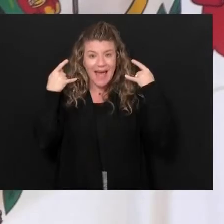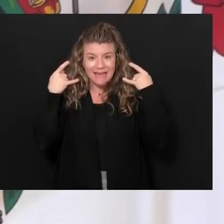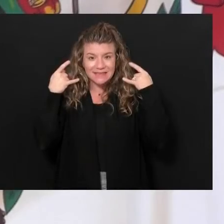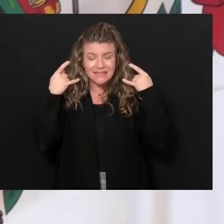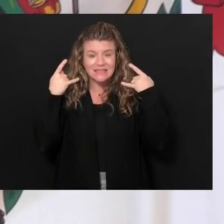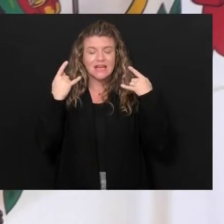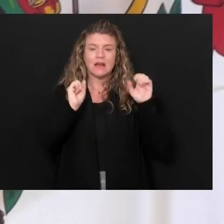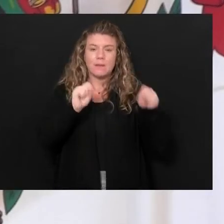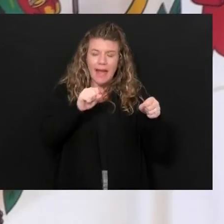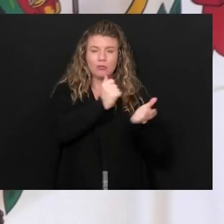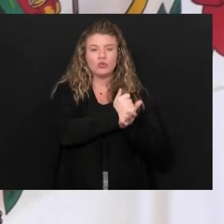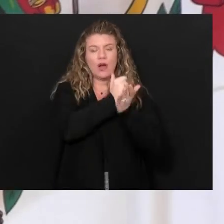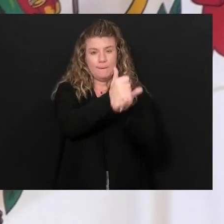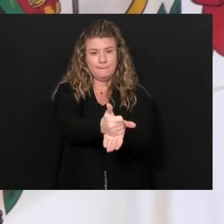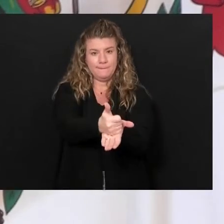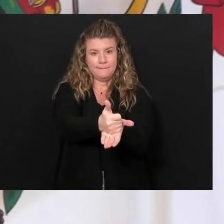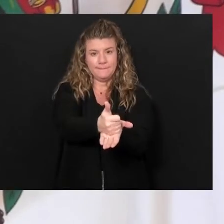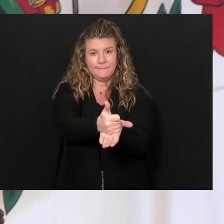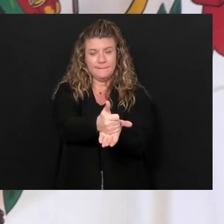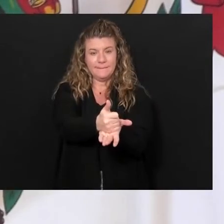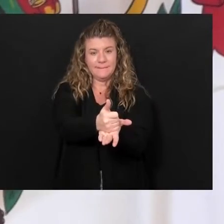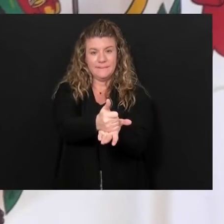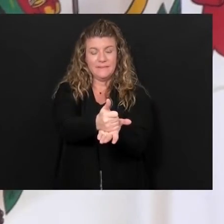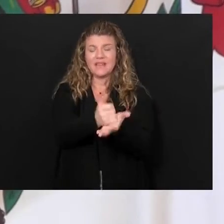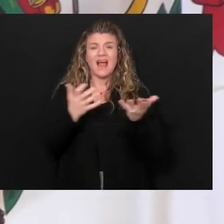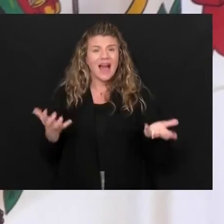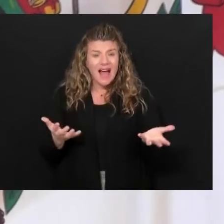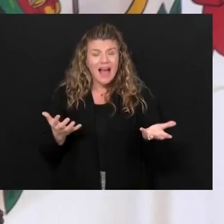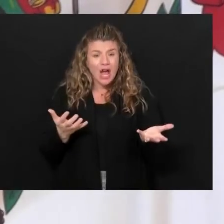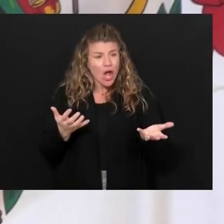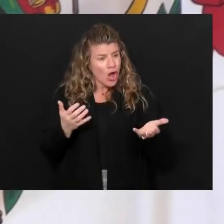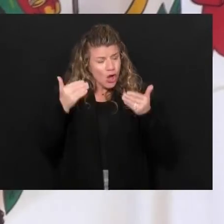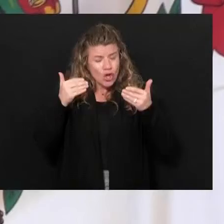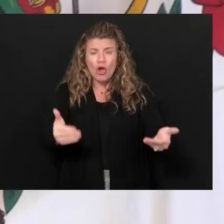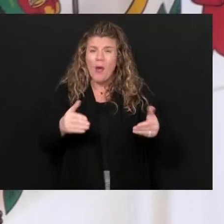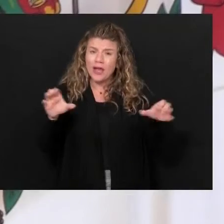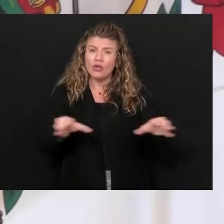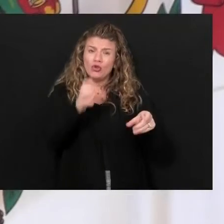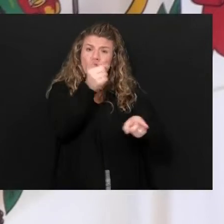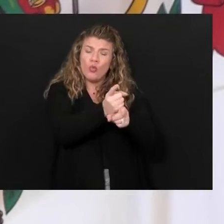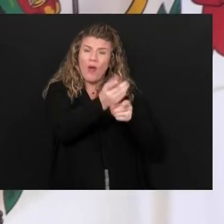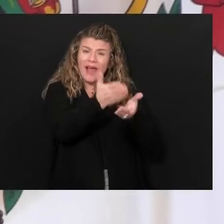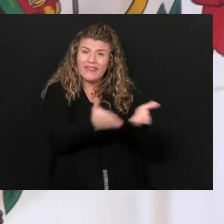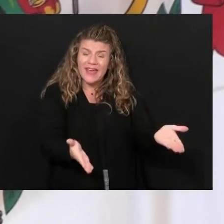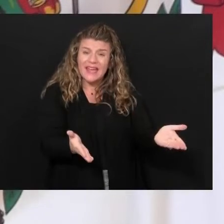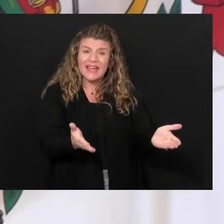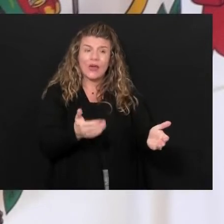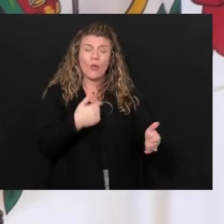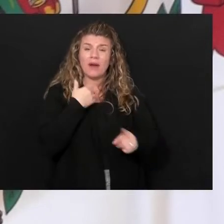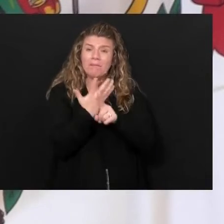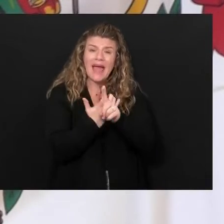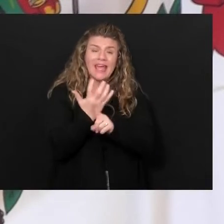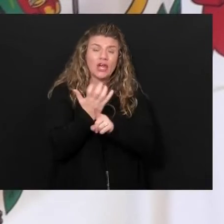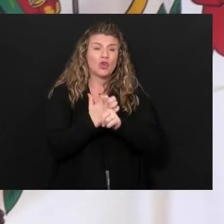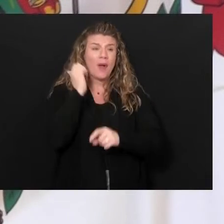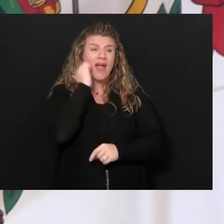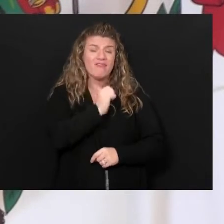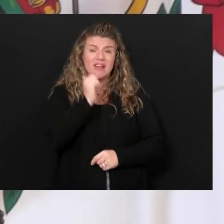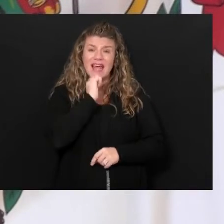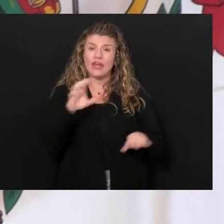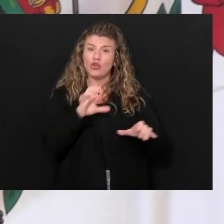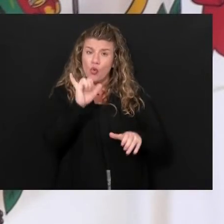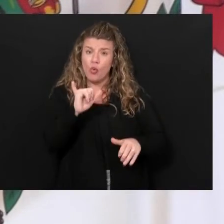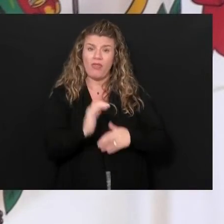able to help. Absolutely do the smart things that we plead with you about each and every